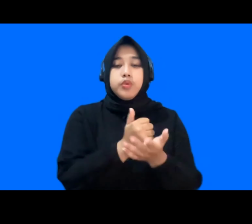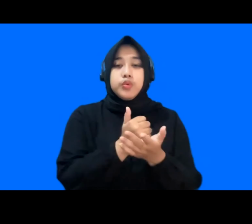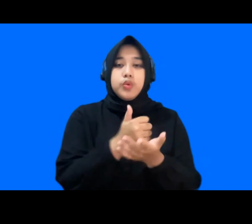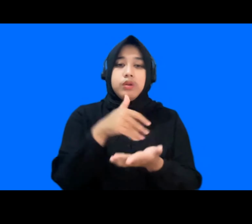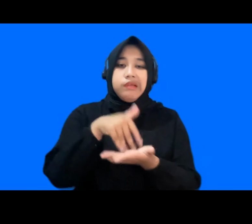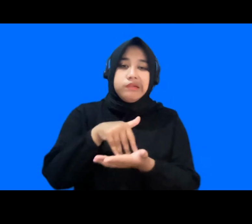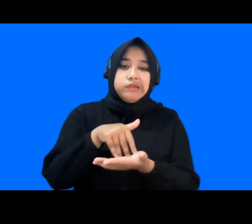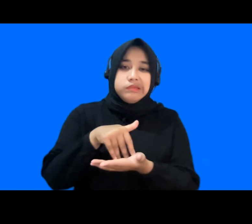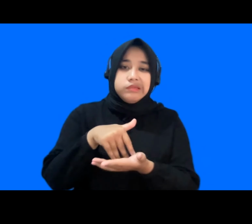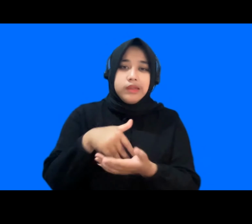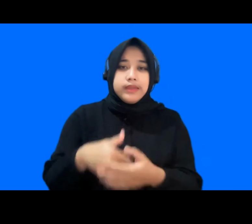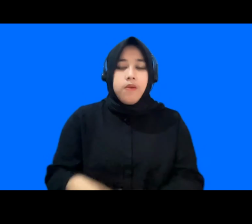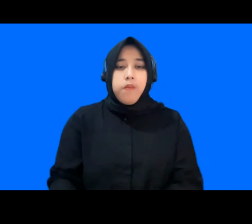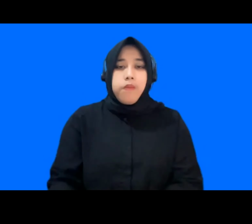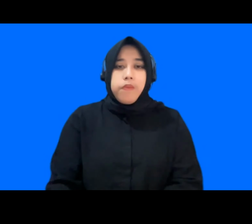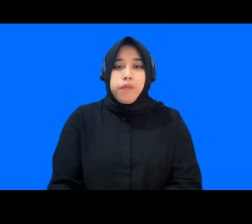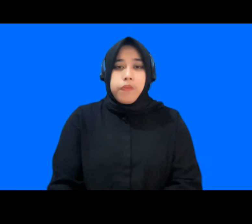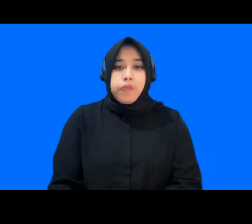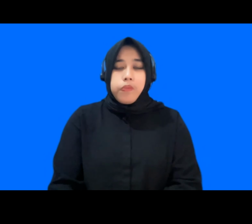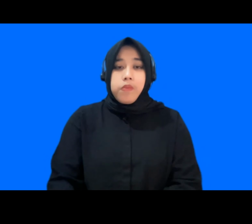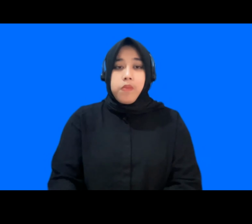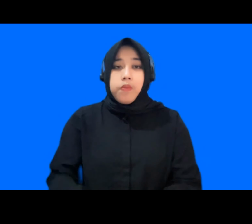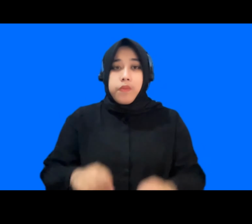Yes, we can see. That's very odd.